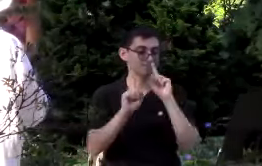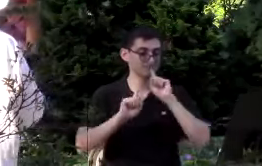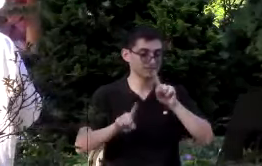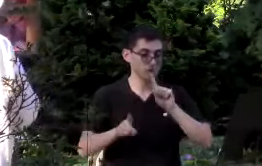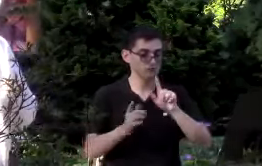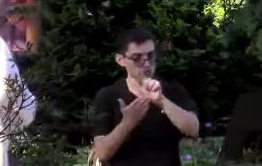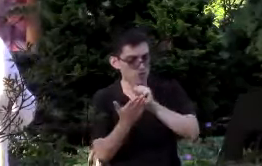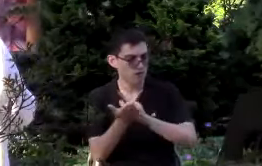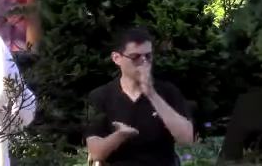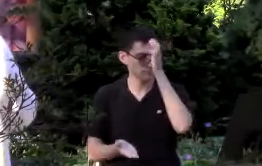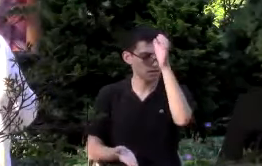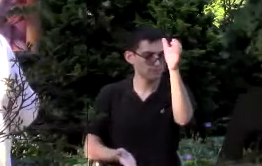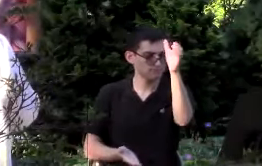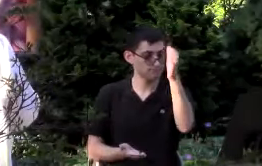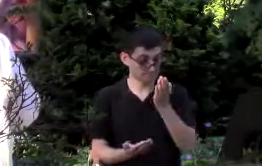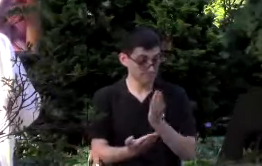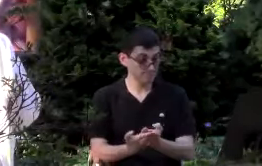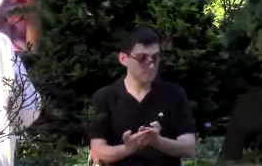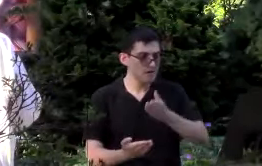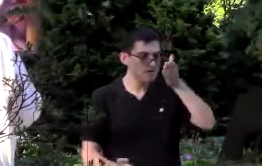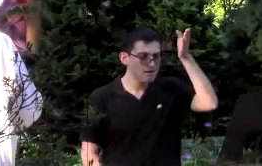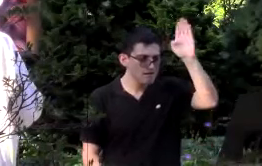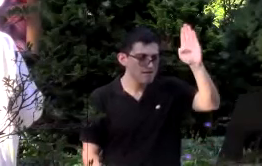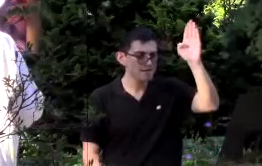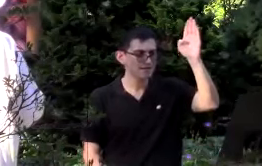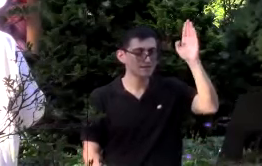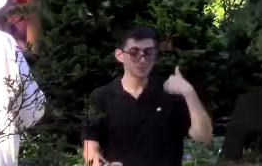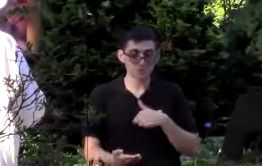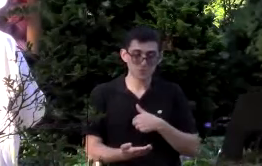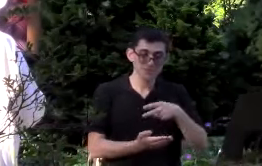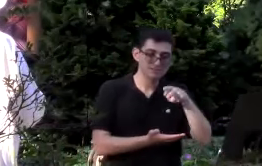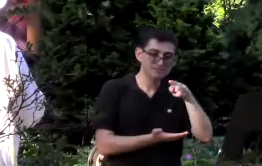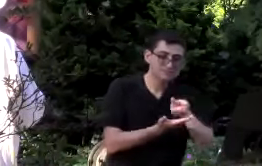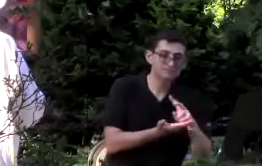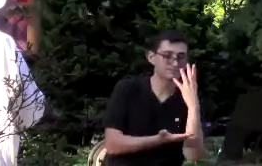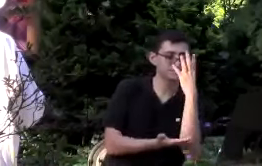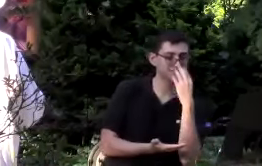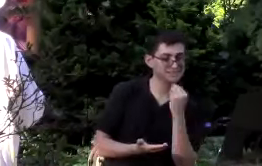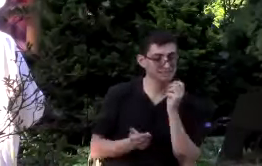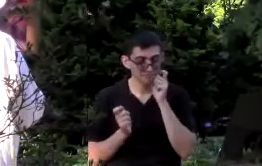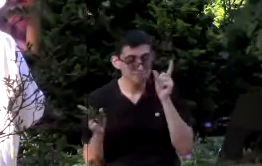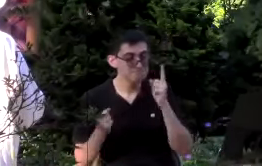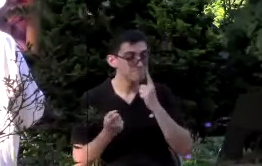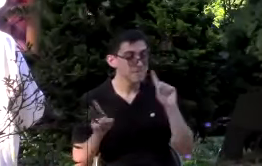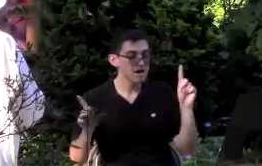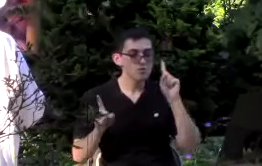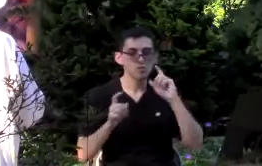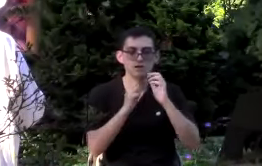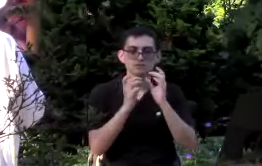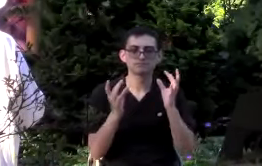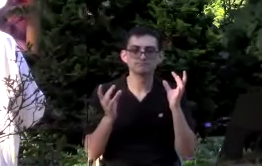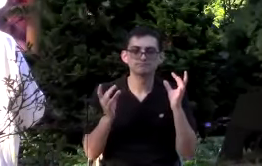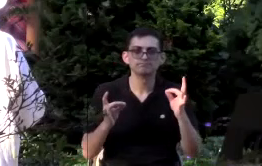and precepts. Adonai, our God, when we lie down and when we sit up, we will meditate on your laws and your